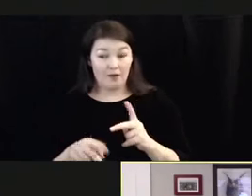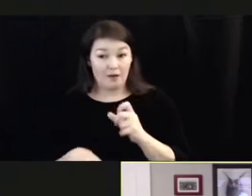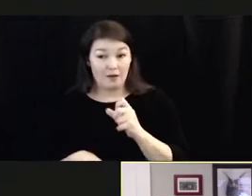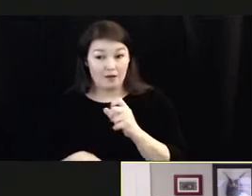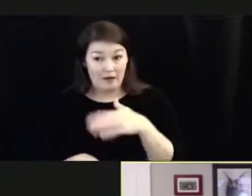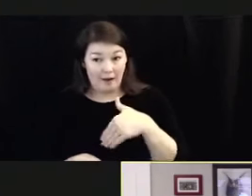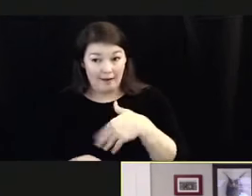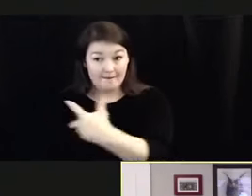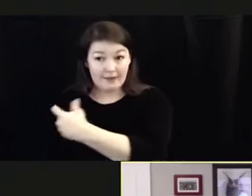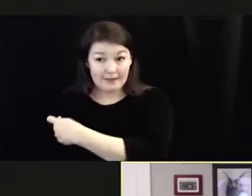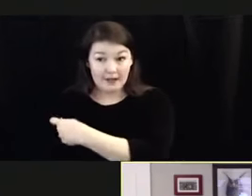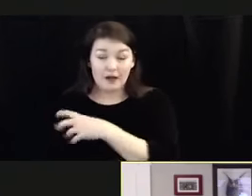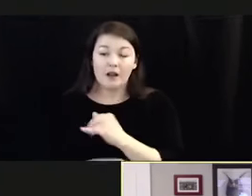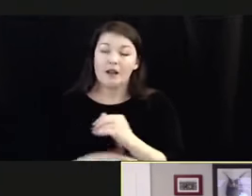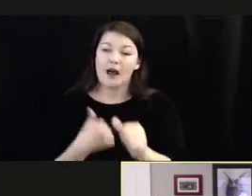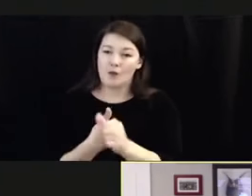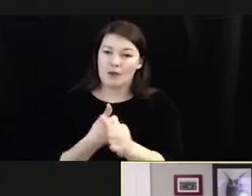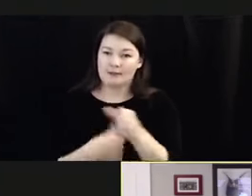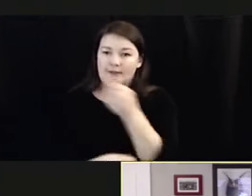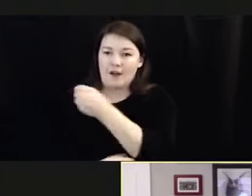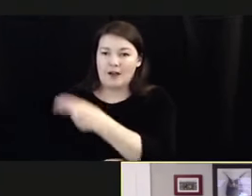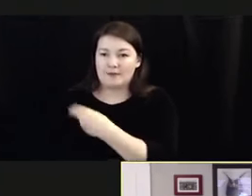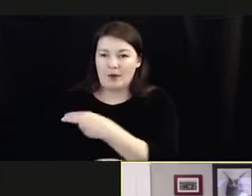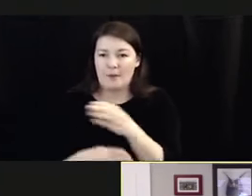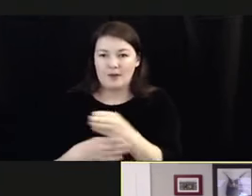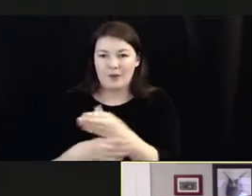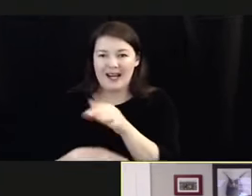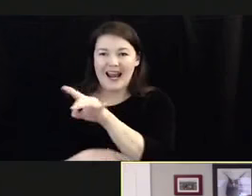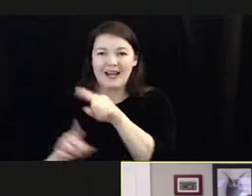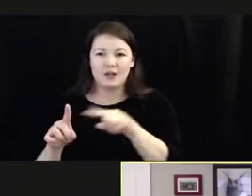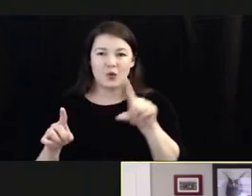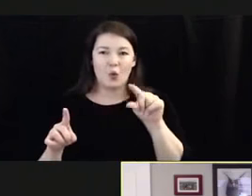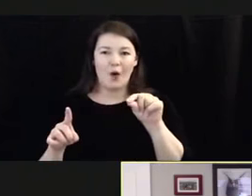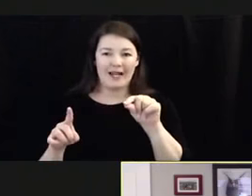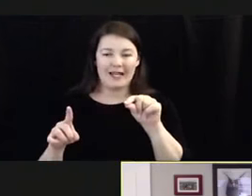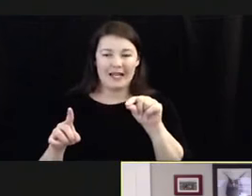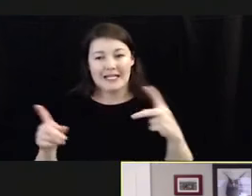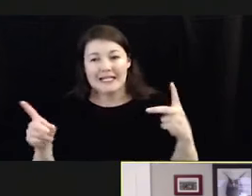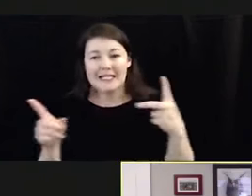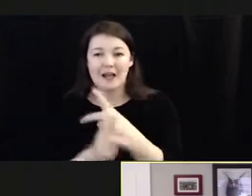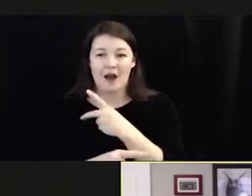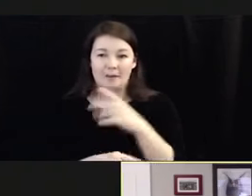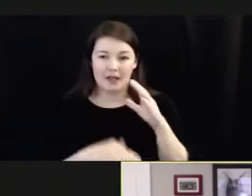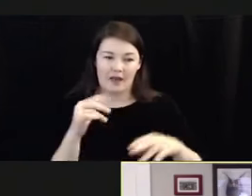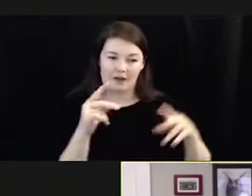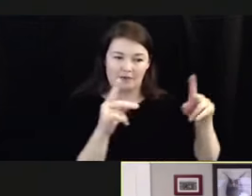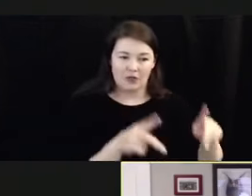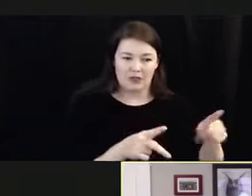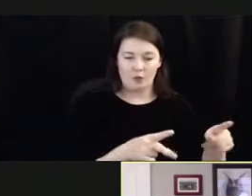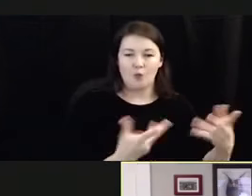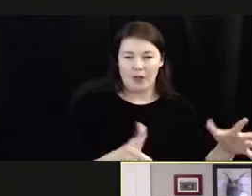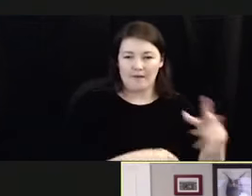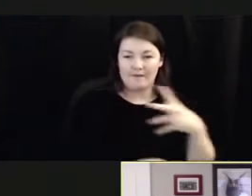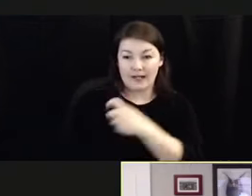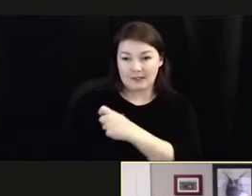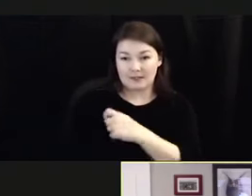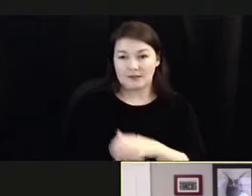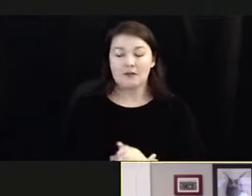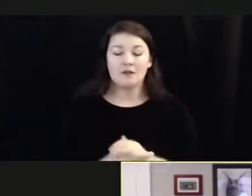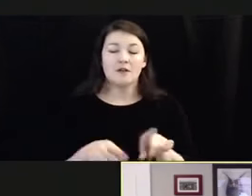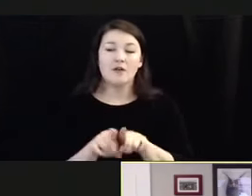individuals, the risk of hospitalization is now somewhere between 8 and 20 times what it is for vaccinated individuals. And then I also